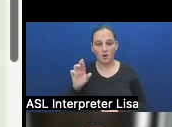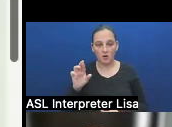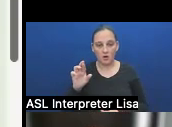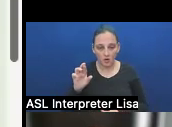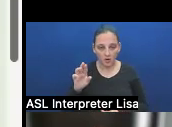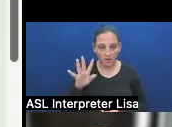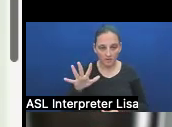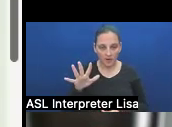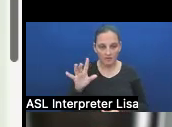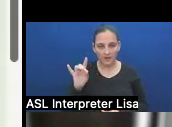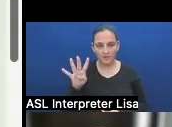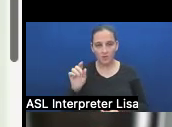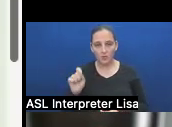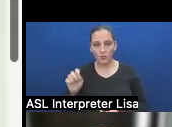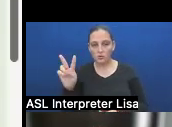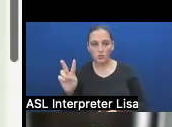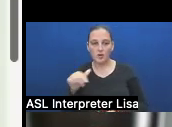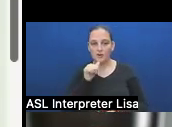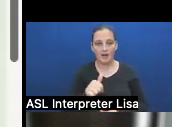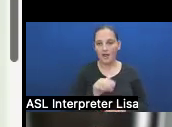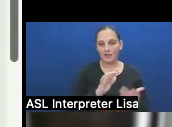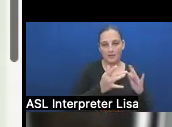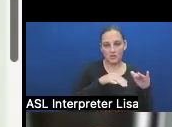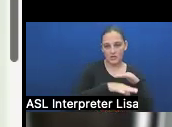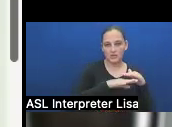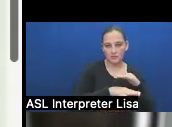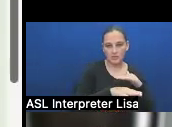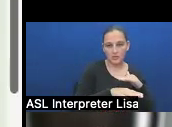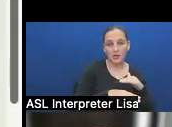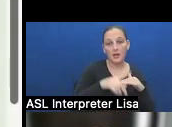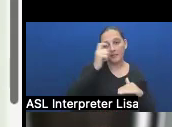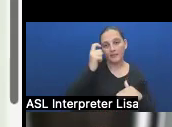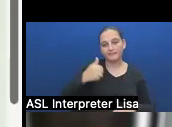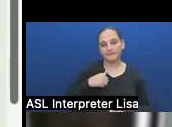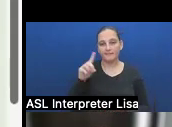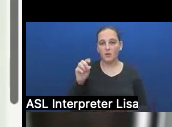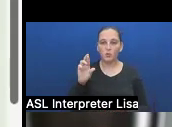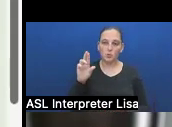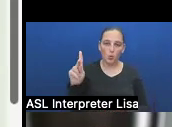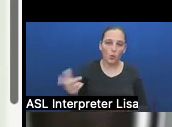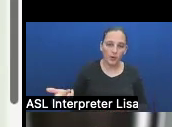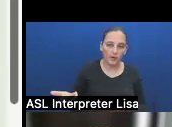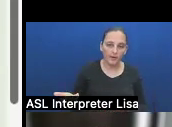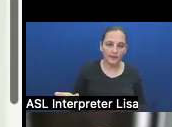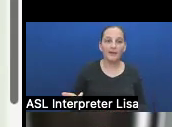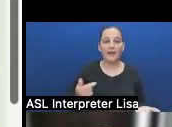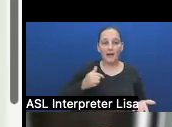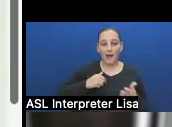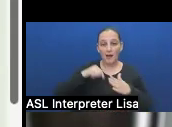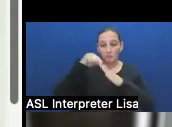484.2, not the digital accessibility things. Because I'm a dork, I went further and I pulled the Title